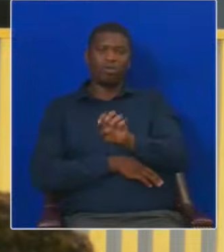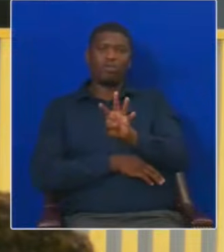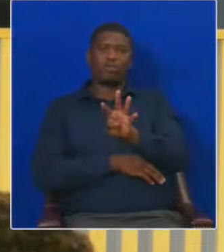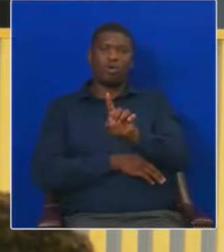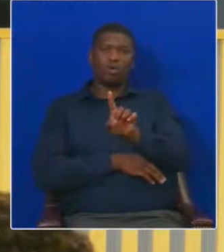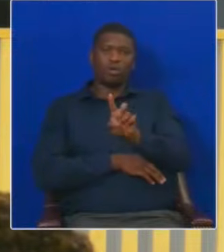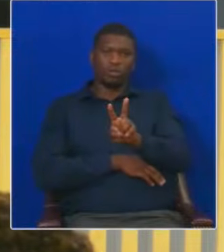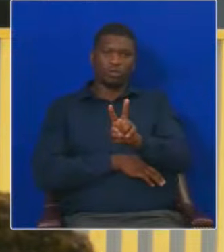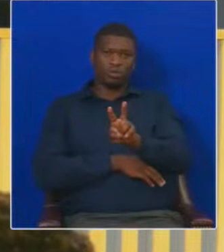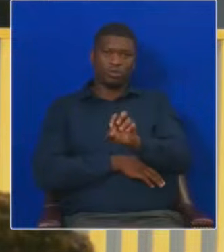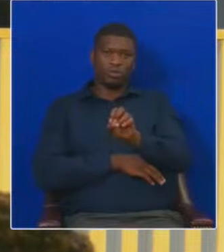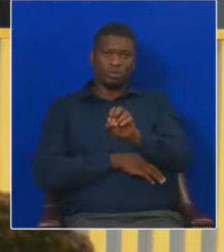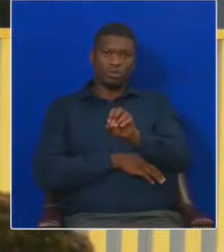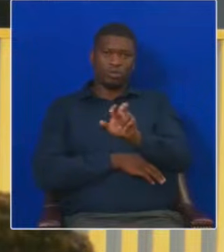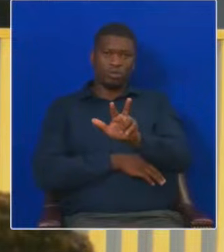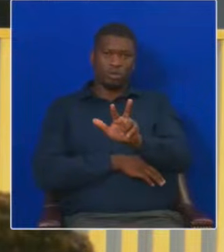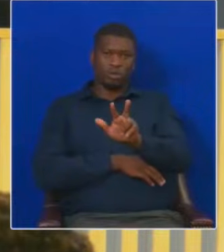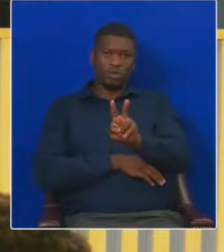400412082.